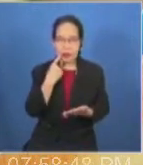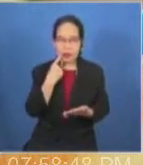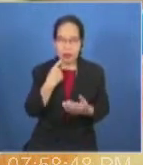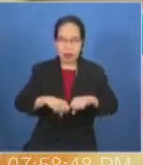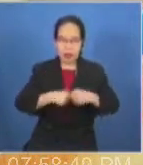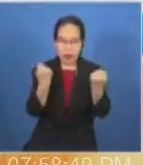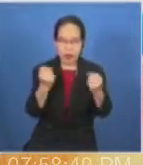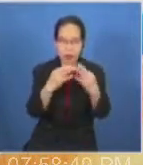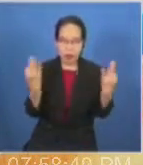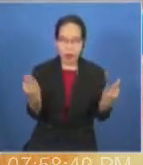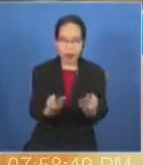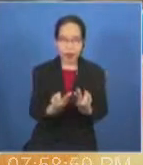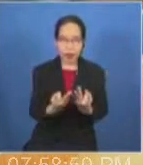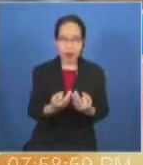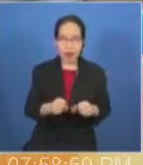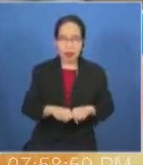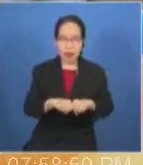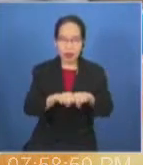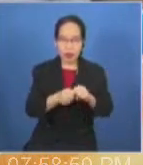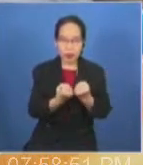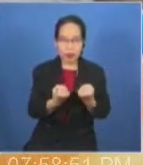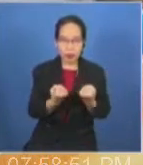which caused families to break up